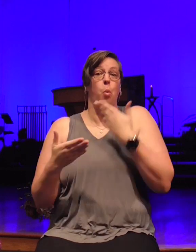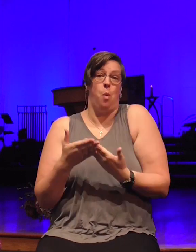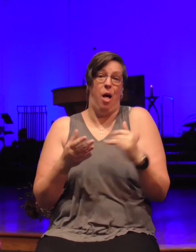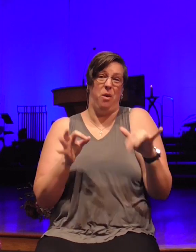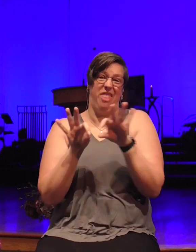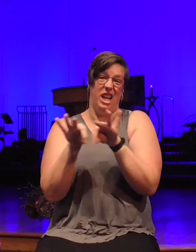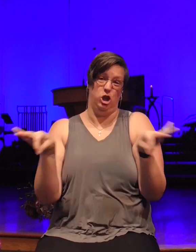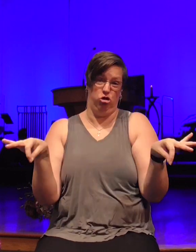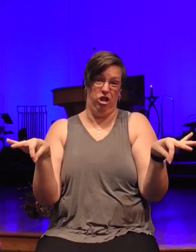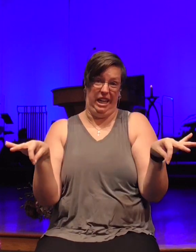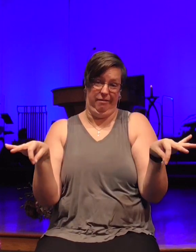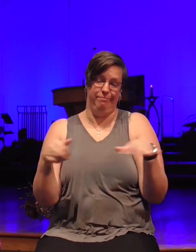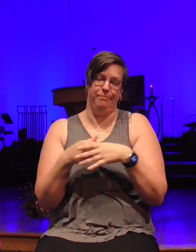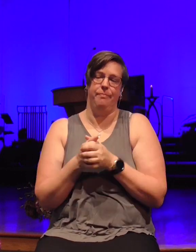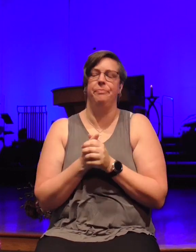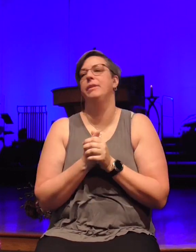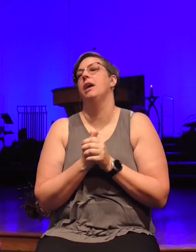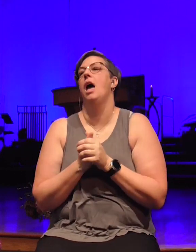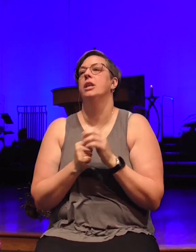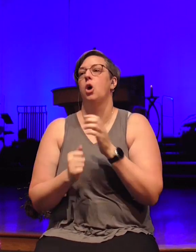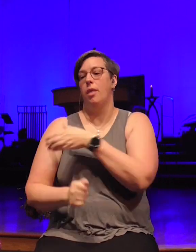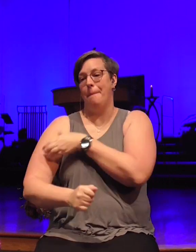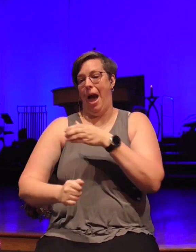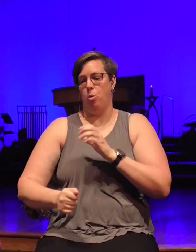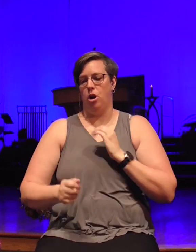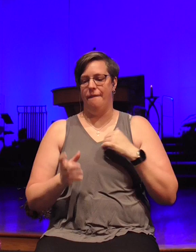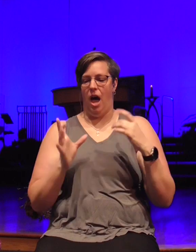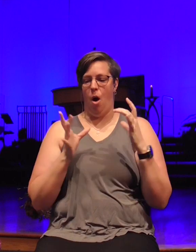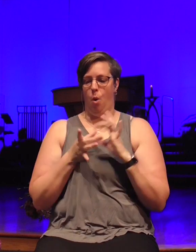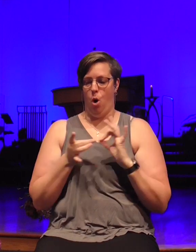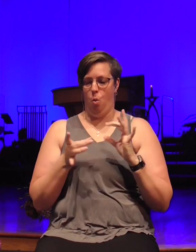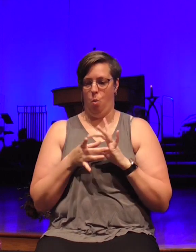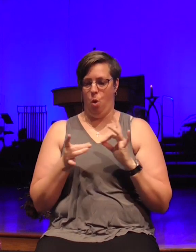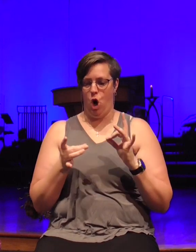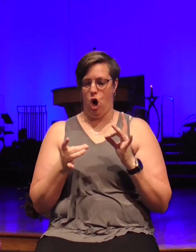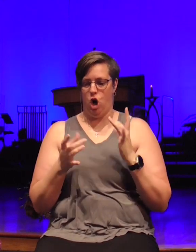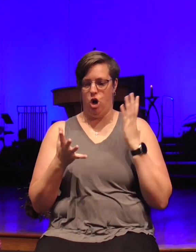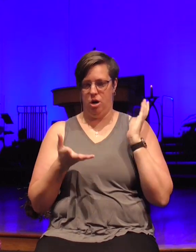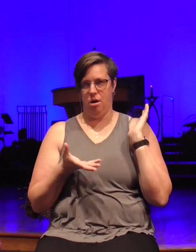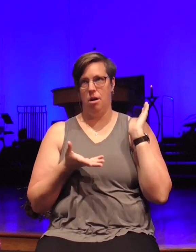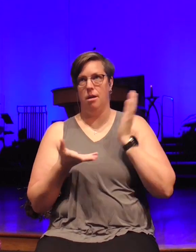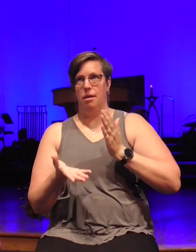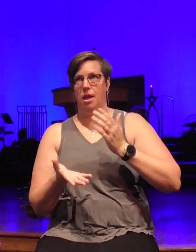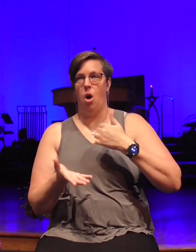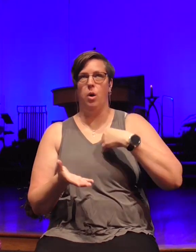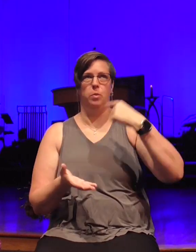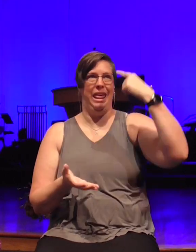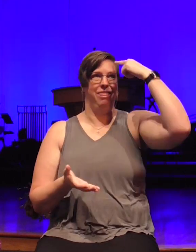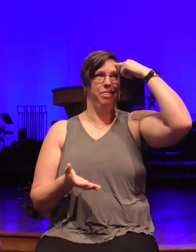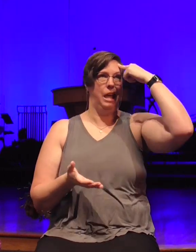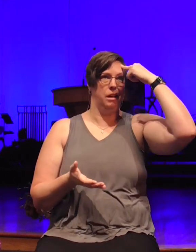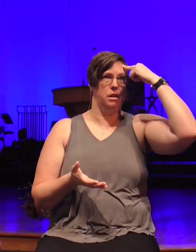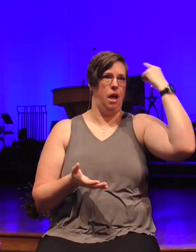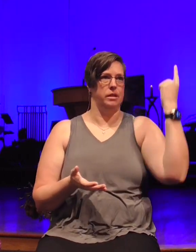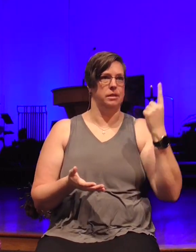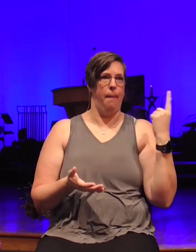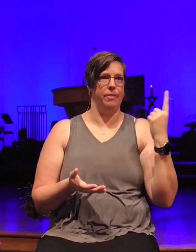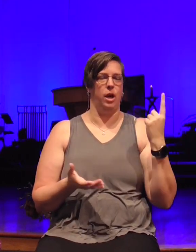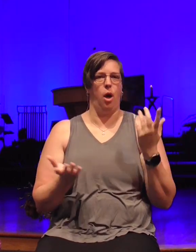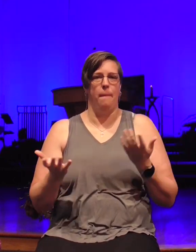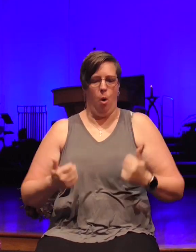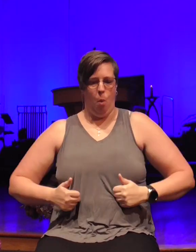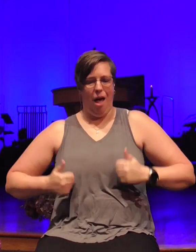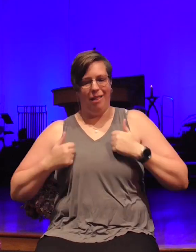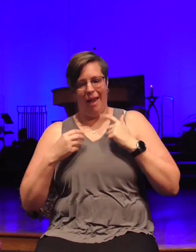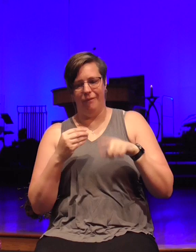the power of our word comes forth as we think a thought routinely, habitually, about what life is all